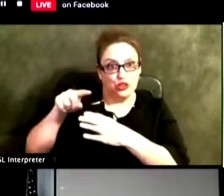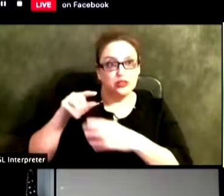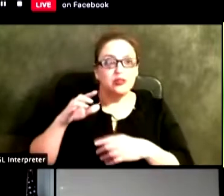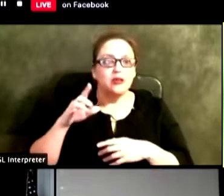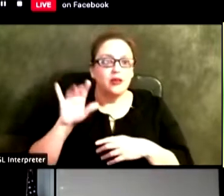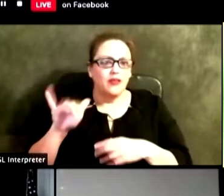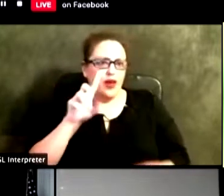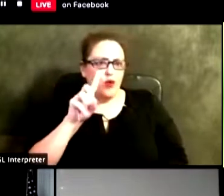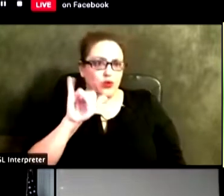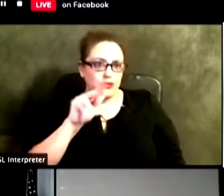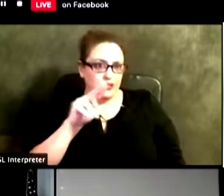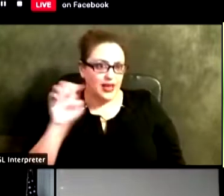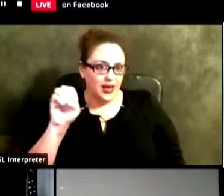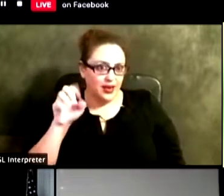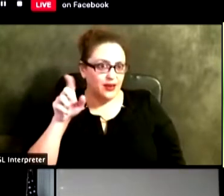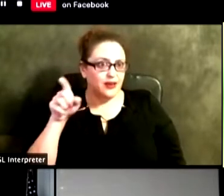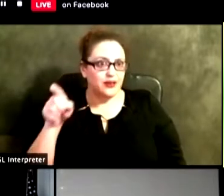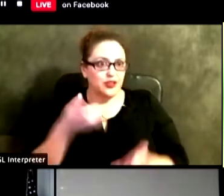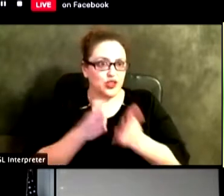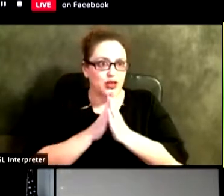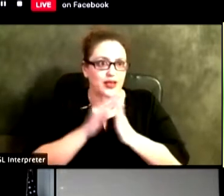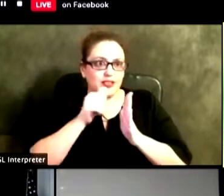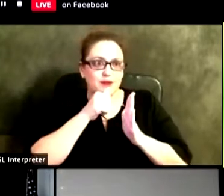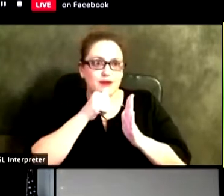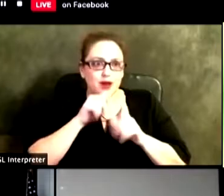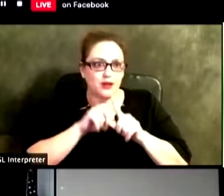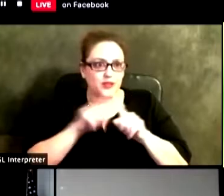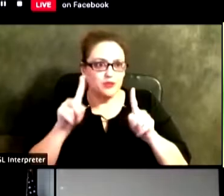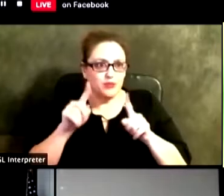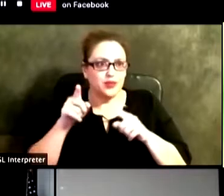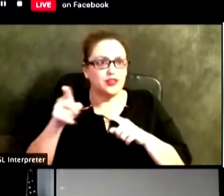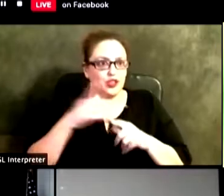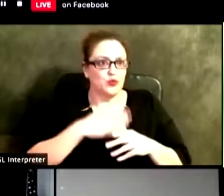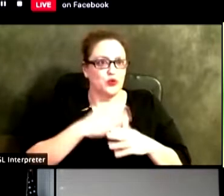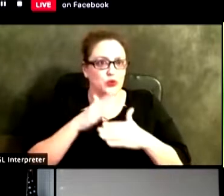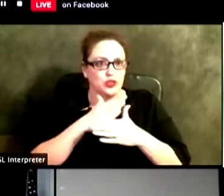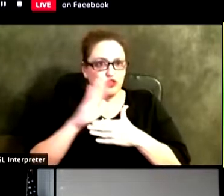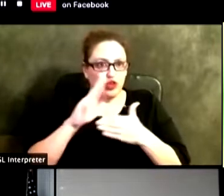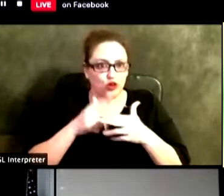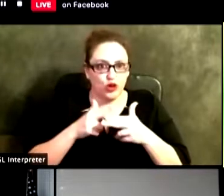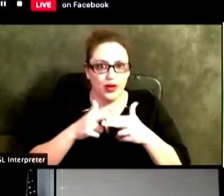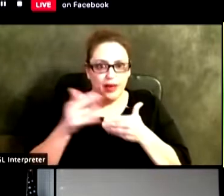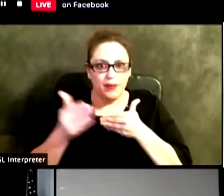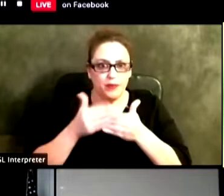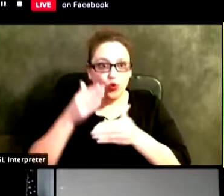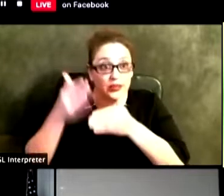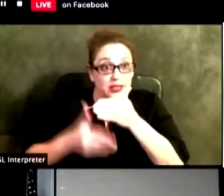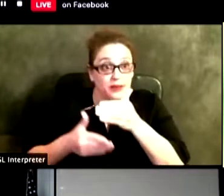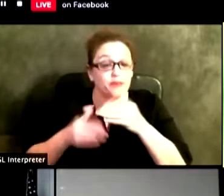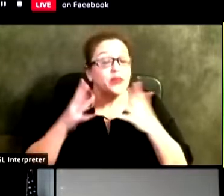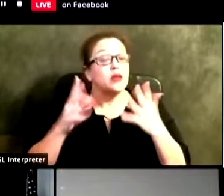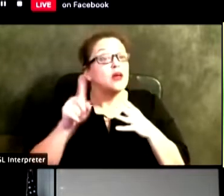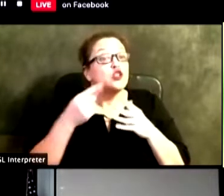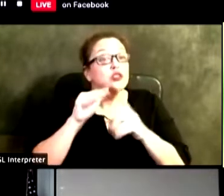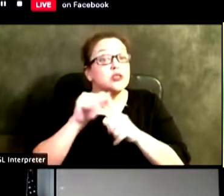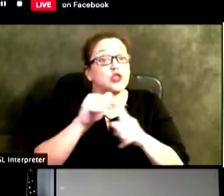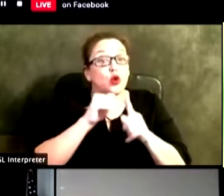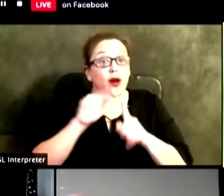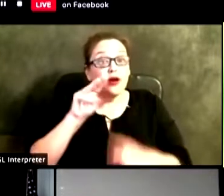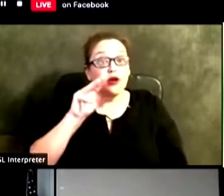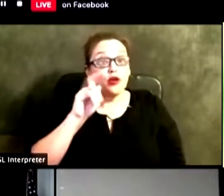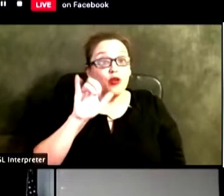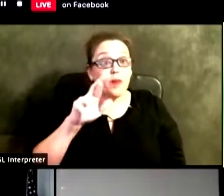as I mentioned. She had asked to be anonymous, but she did give her name there towards the end. Just as a reminder to the mayor, the police